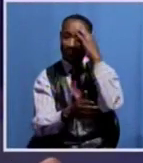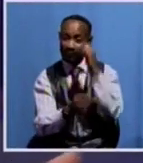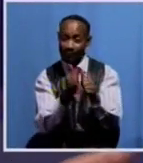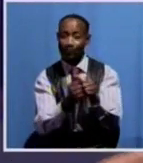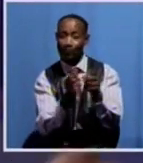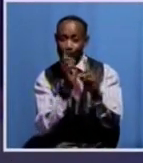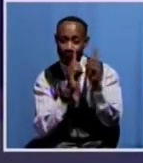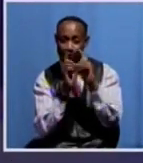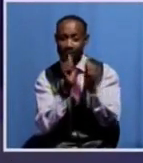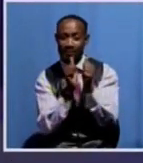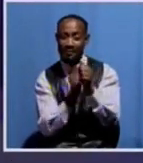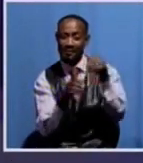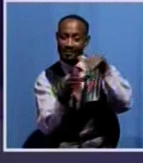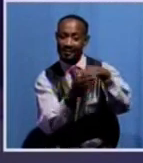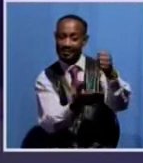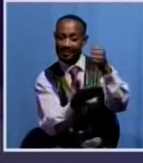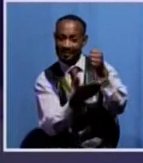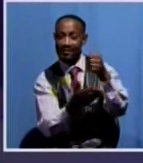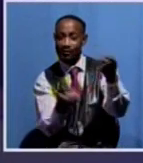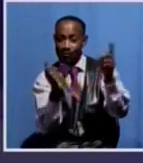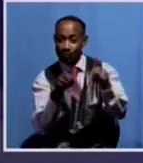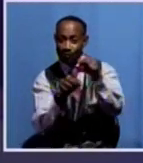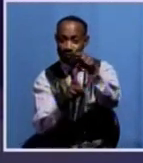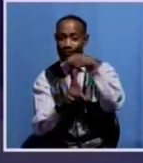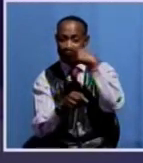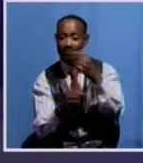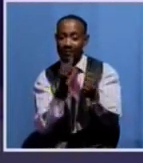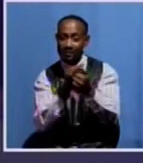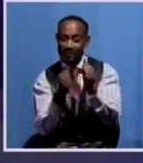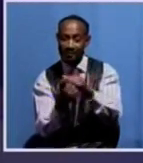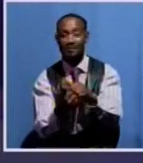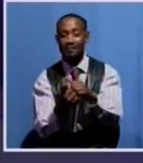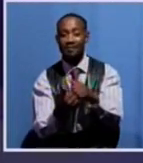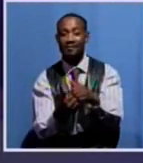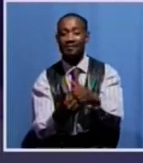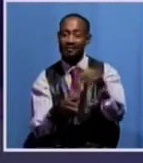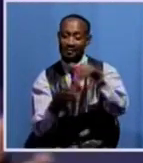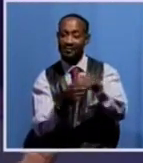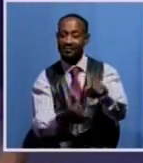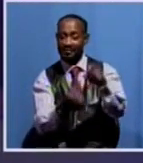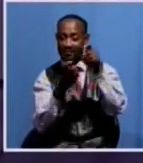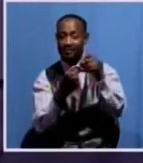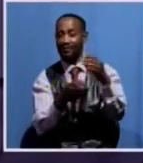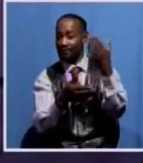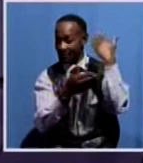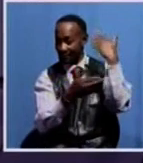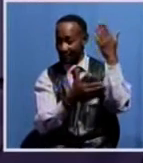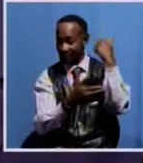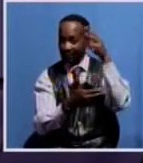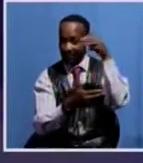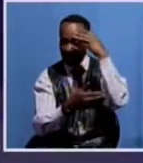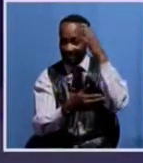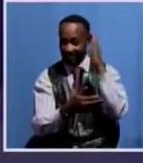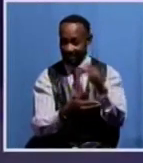budget, besides the announcement of austerity measures by your predecessor, that you were going to cancel loans, reschedule some, rescope projects, as you